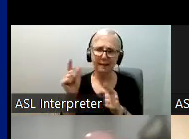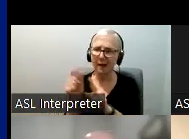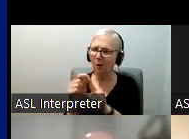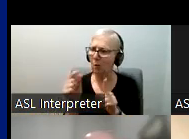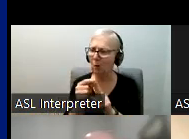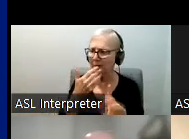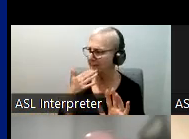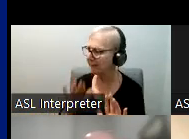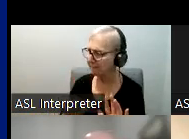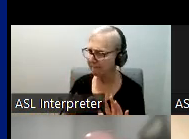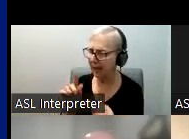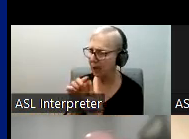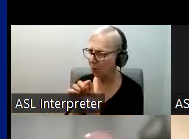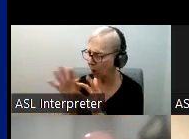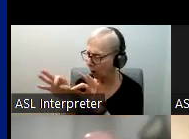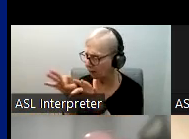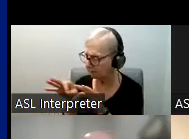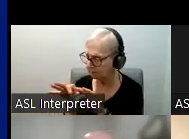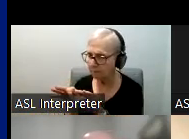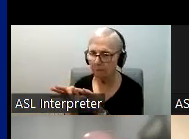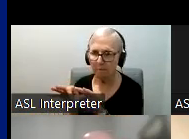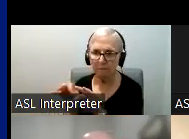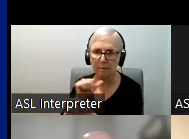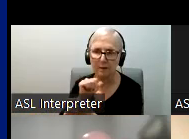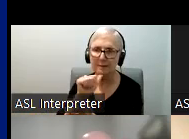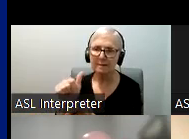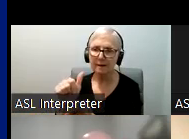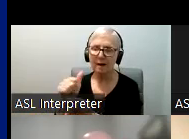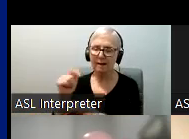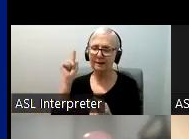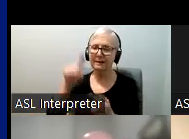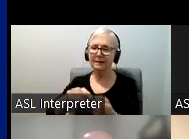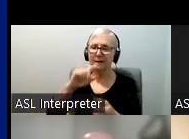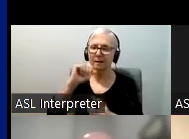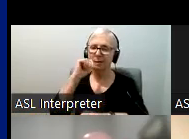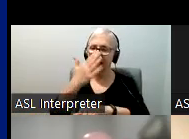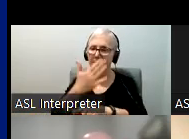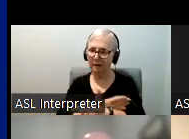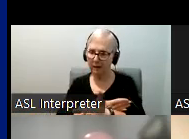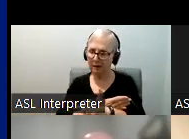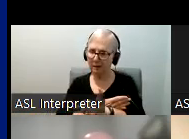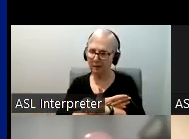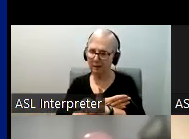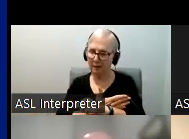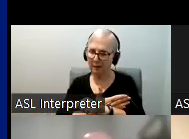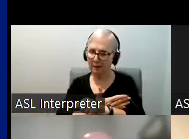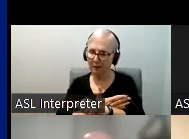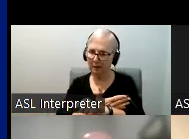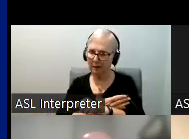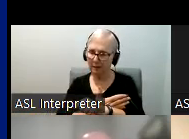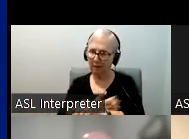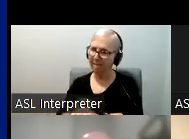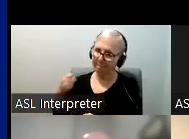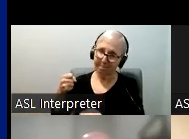a bad word. But it's not until my daughter snatches the teeth out of some child's